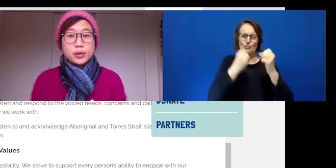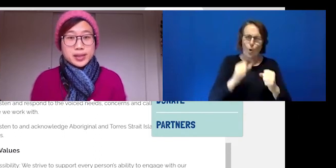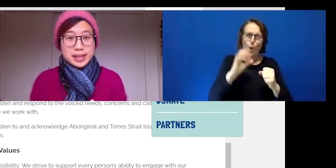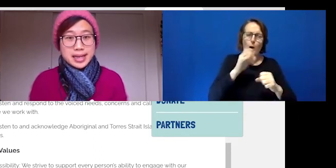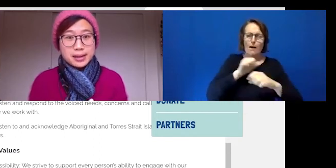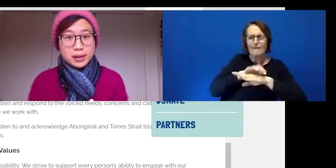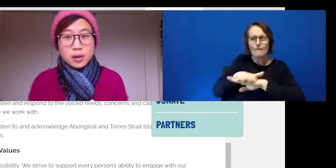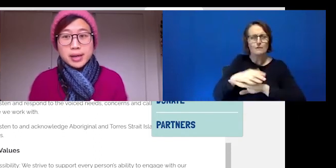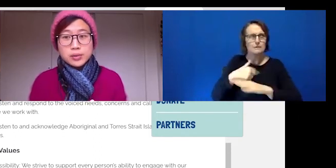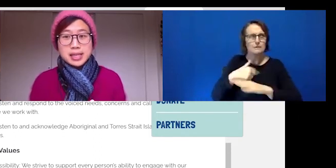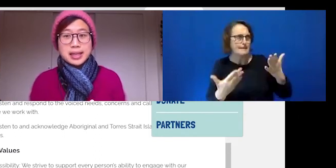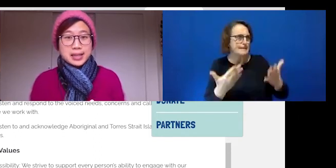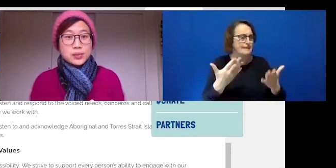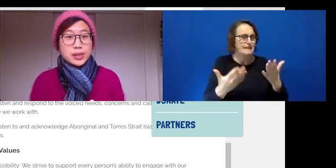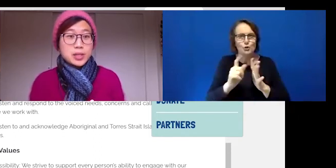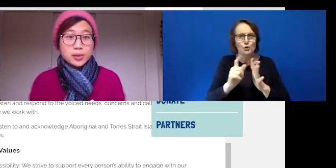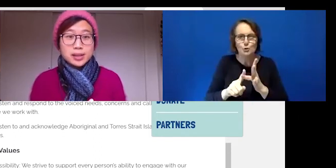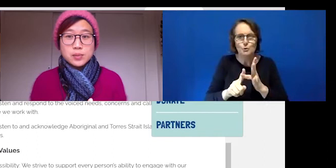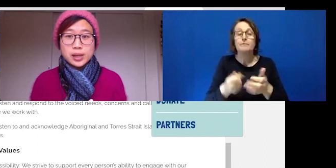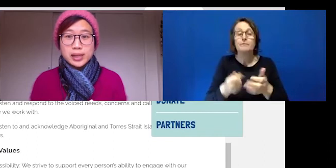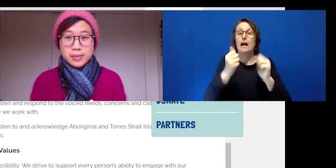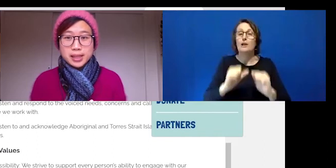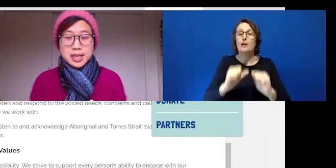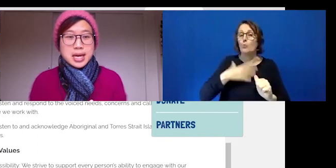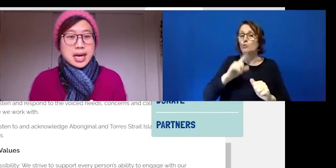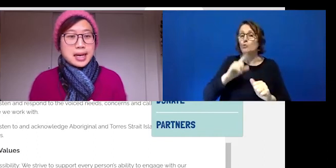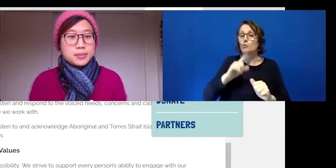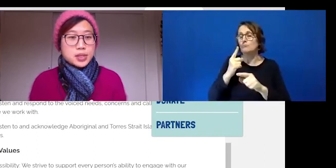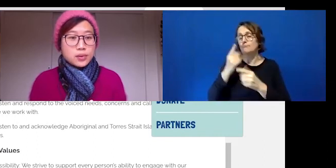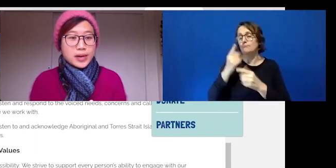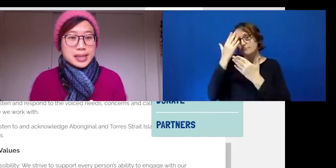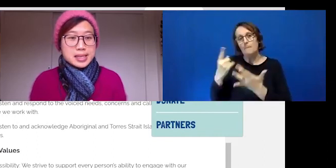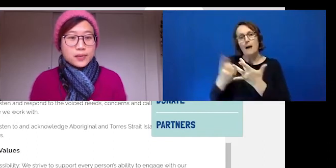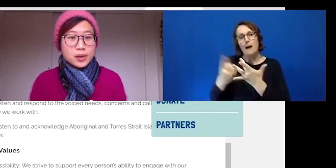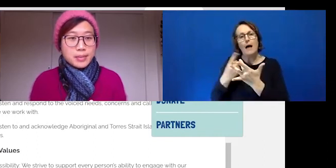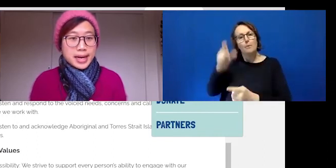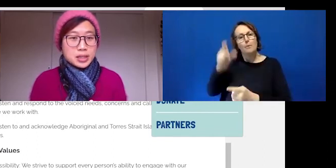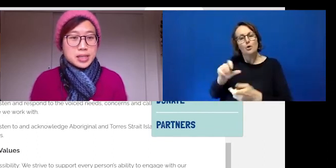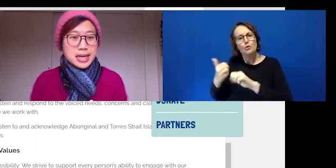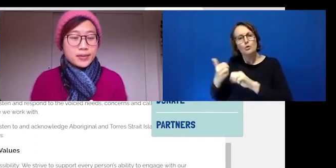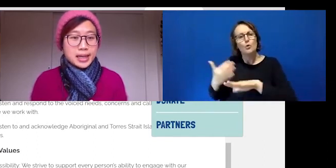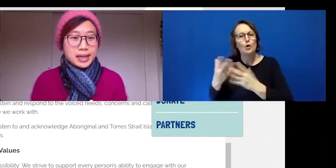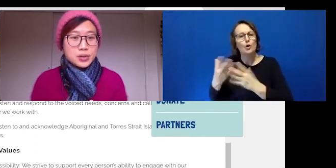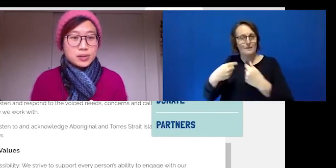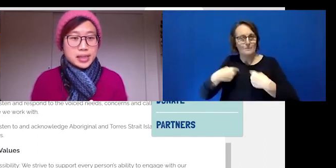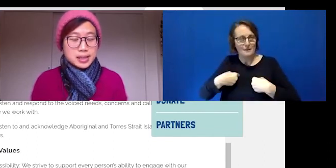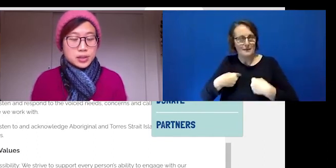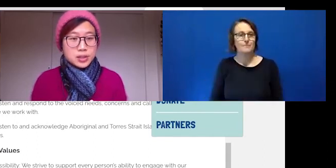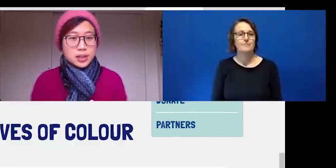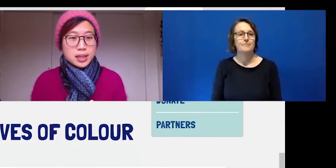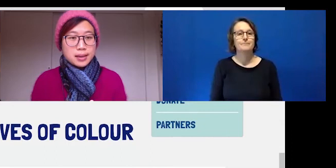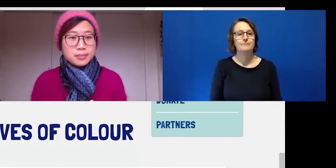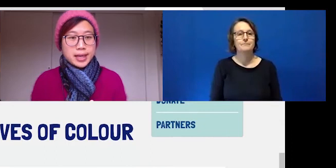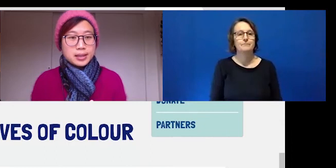my co-facilitator, Komang Rosie Kleins, who has been doing this work with me. So Francis, if you don't mind just navigating to the